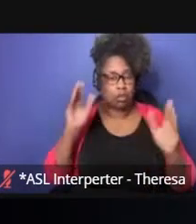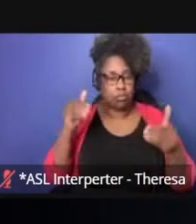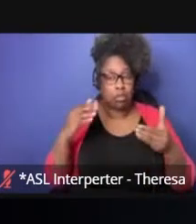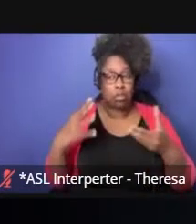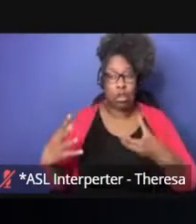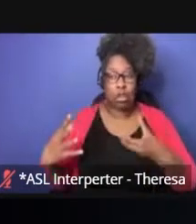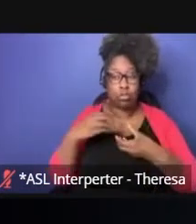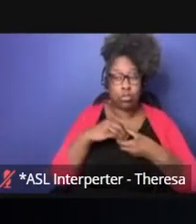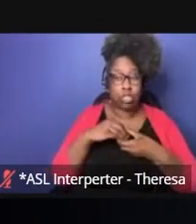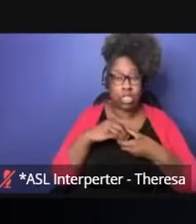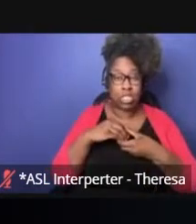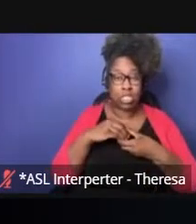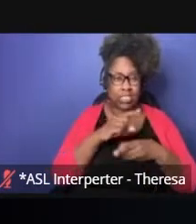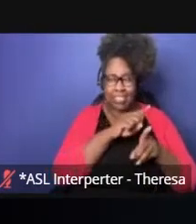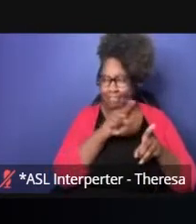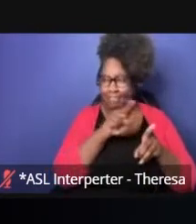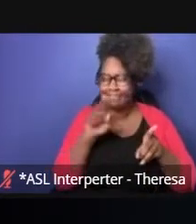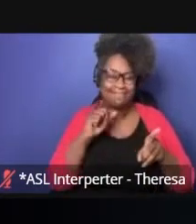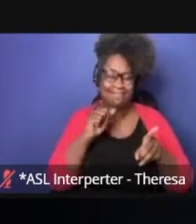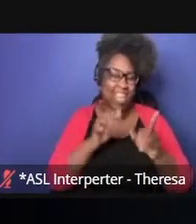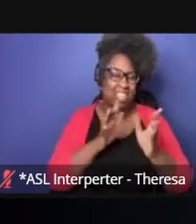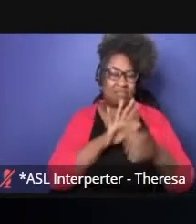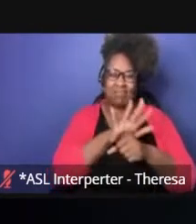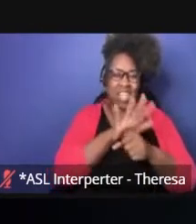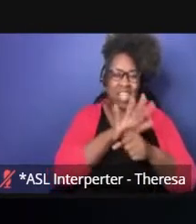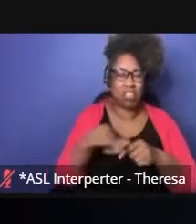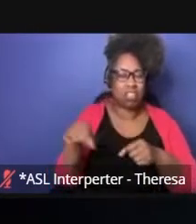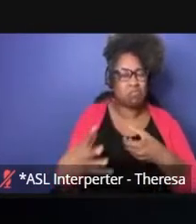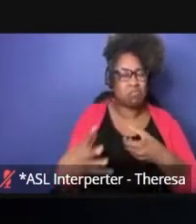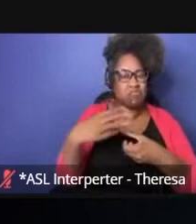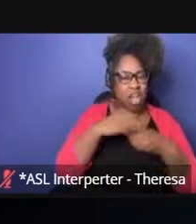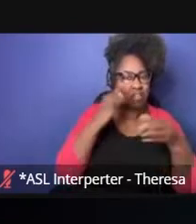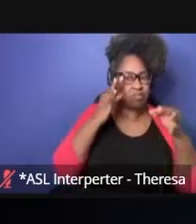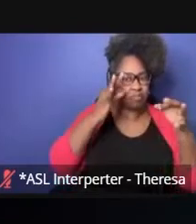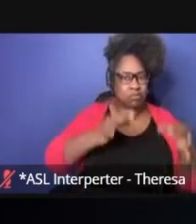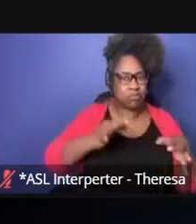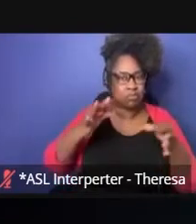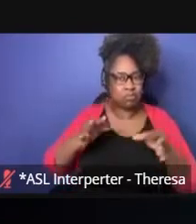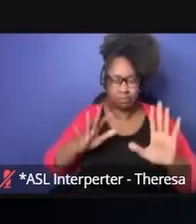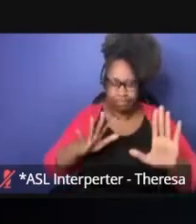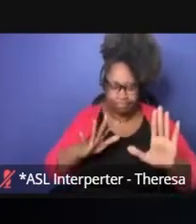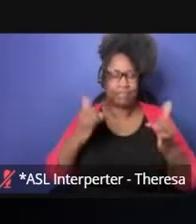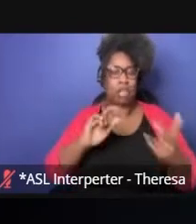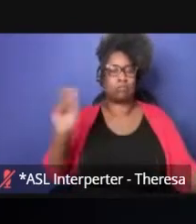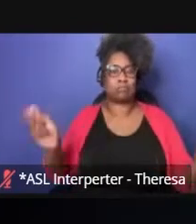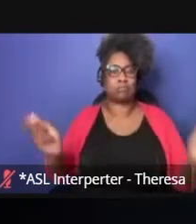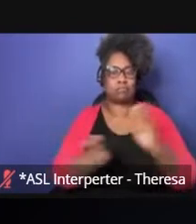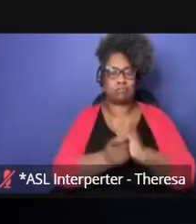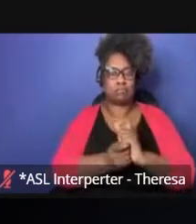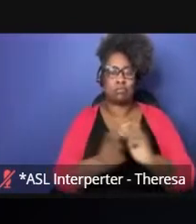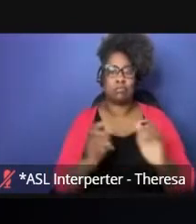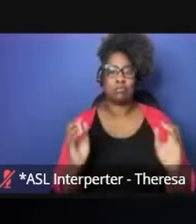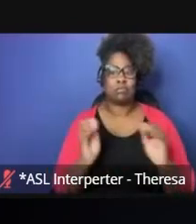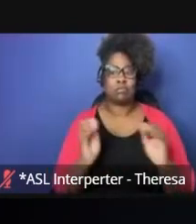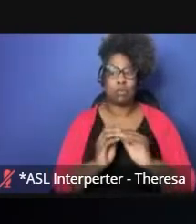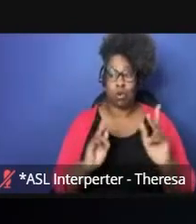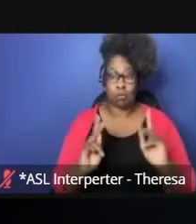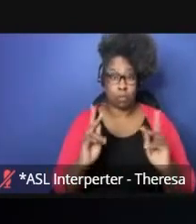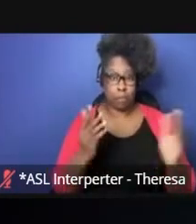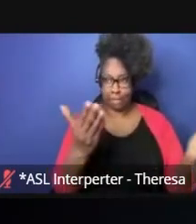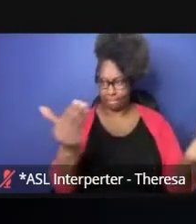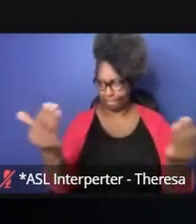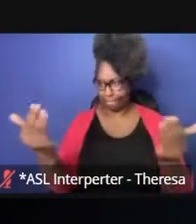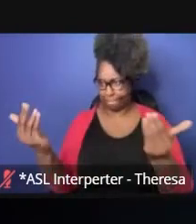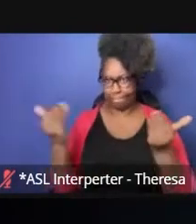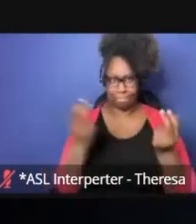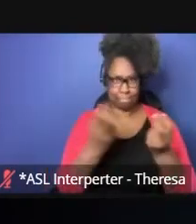underrepresented when it comes to the decision-making for our students. So our goal is to bring everyone to the table and bring that positive mindset that we are listening,